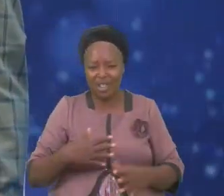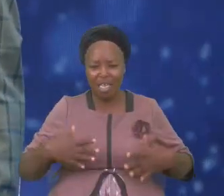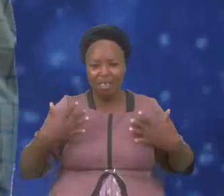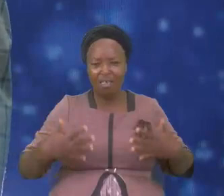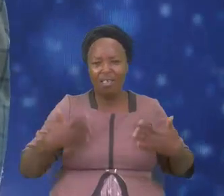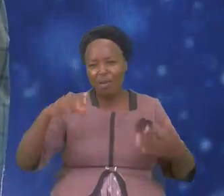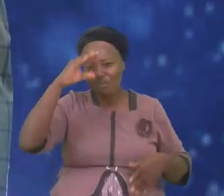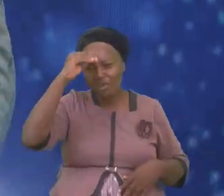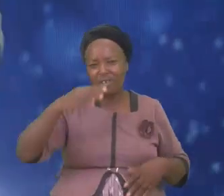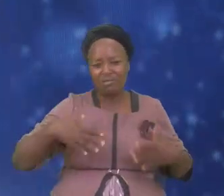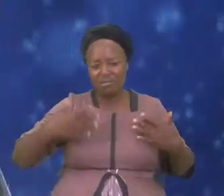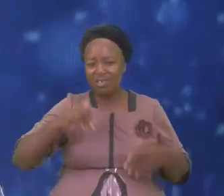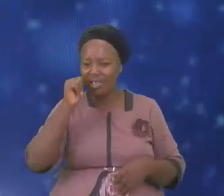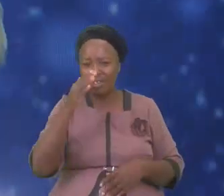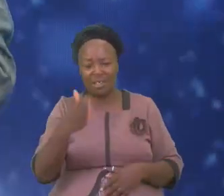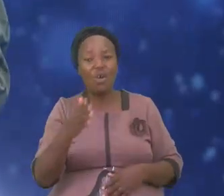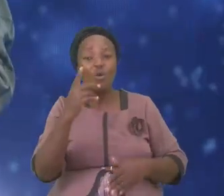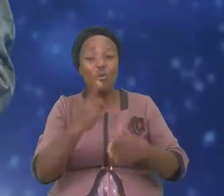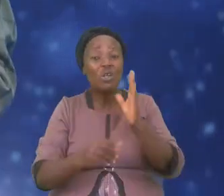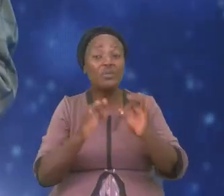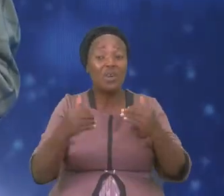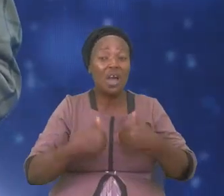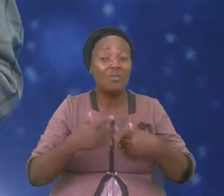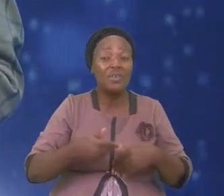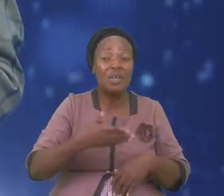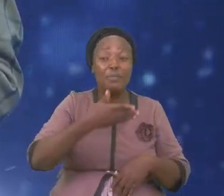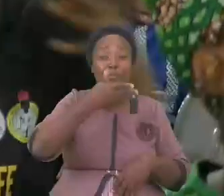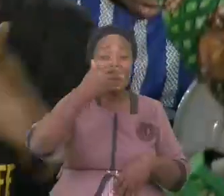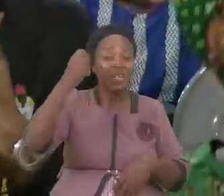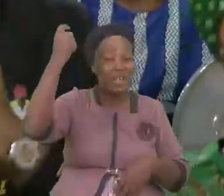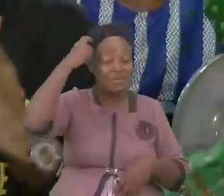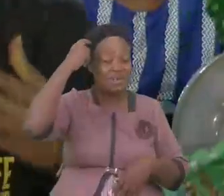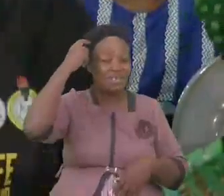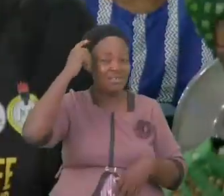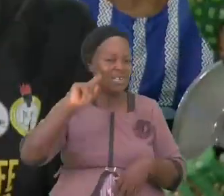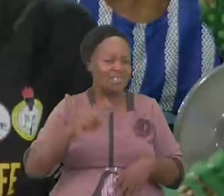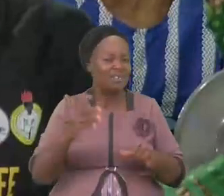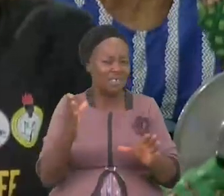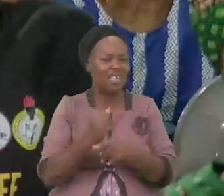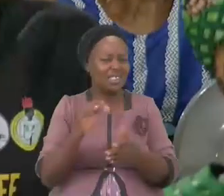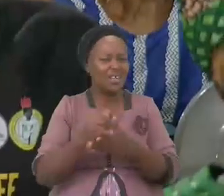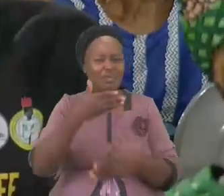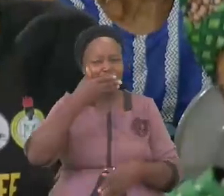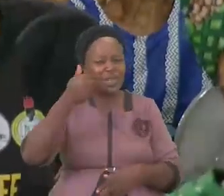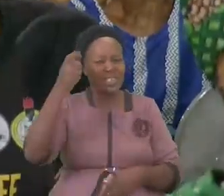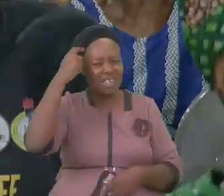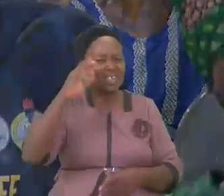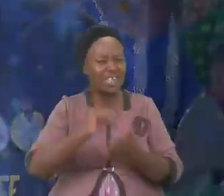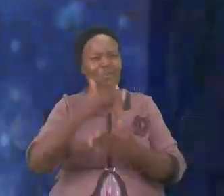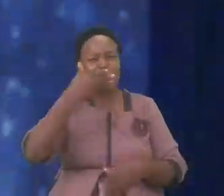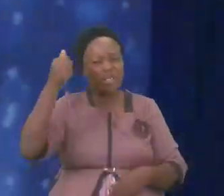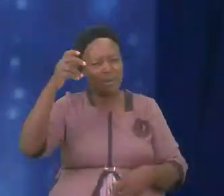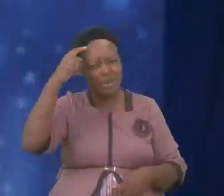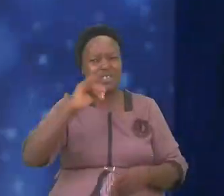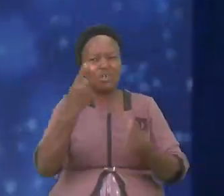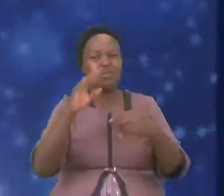brain? Where will you get your better brain? Is coming your way. and somebody is sick there, is